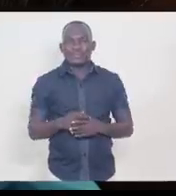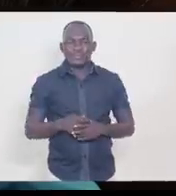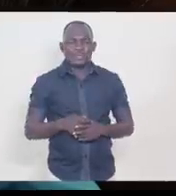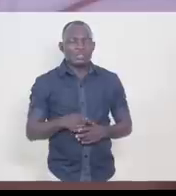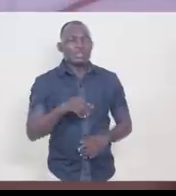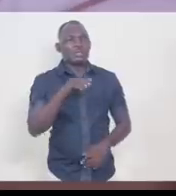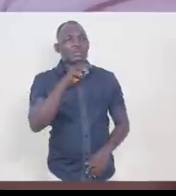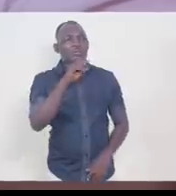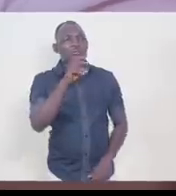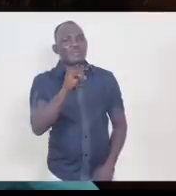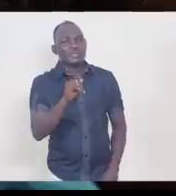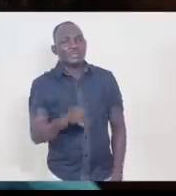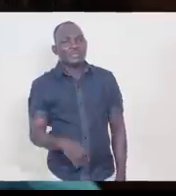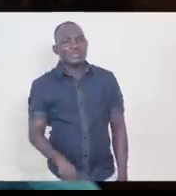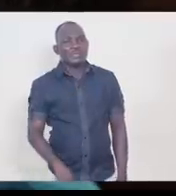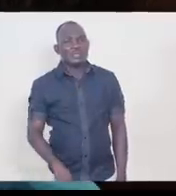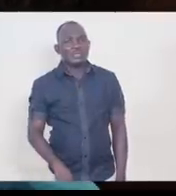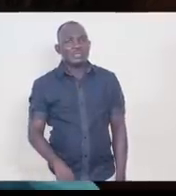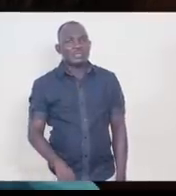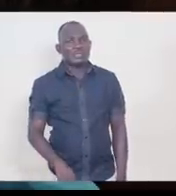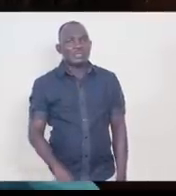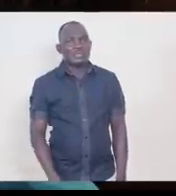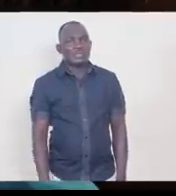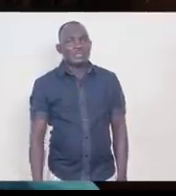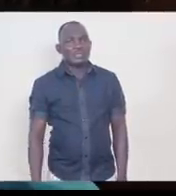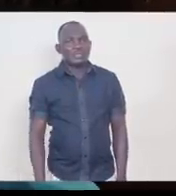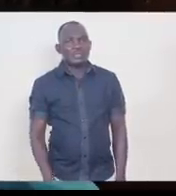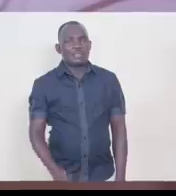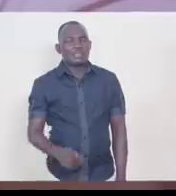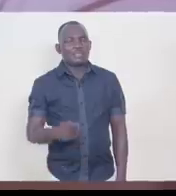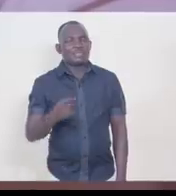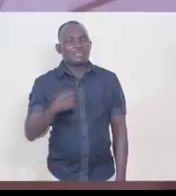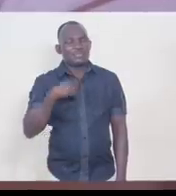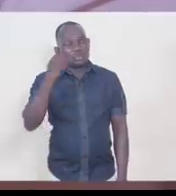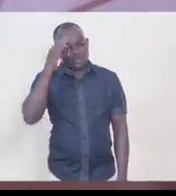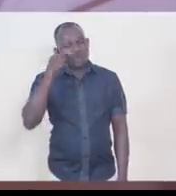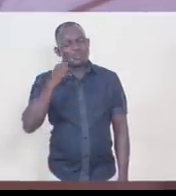Coffee. Would you hate me if I said we should adopt a child?